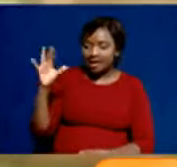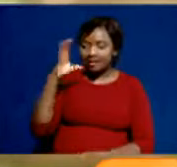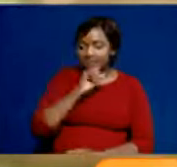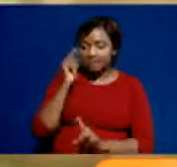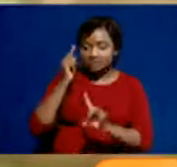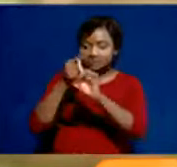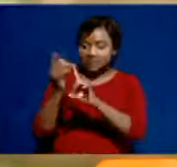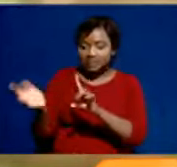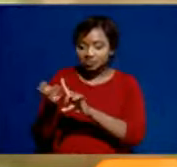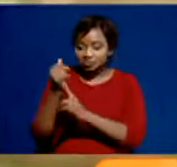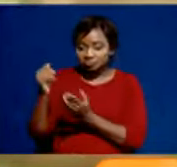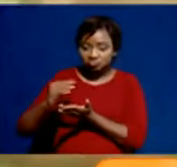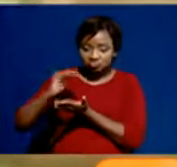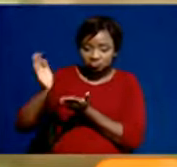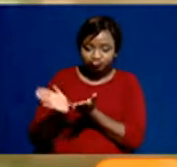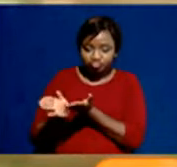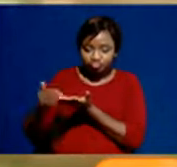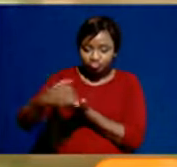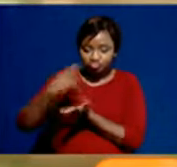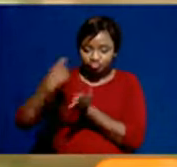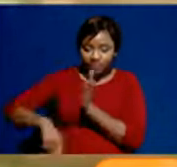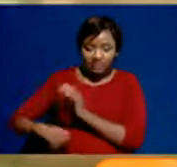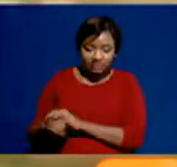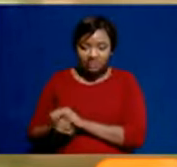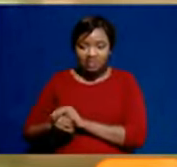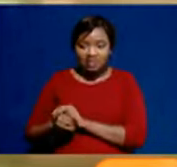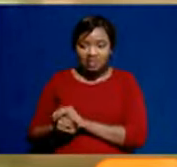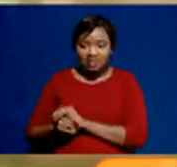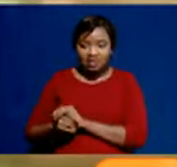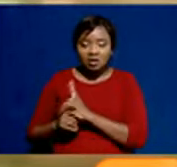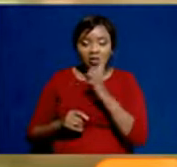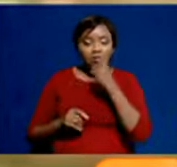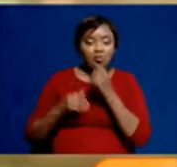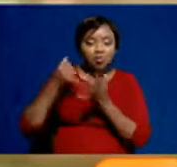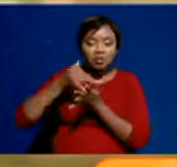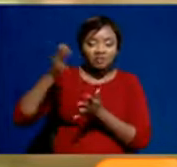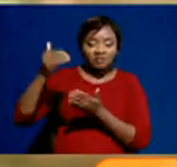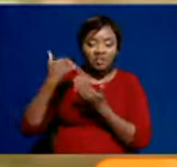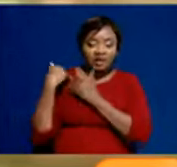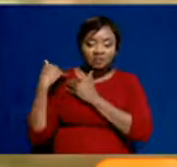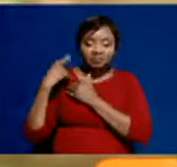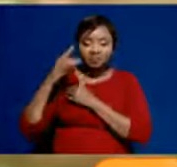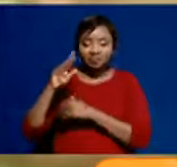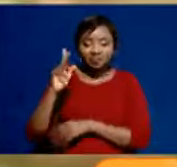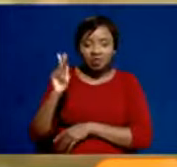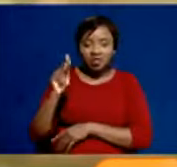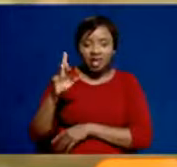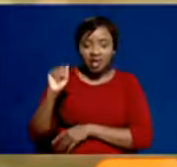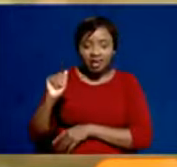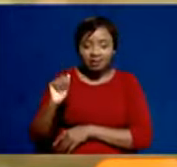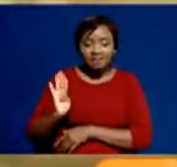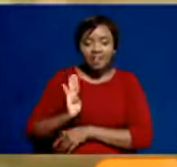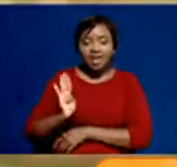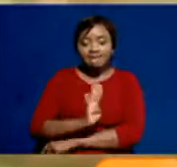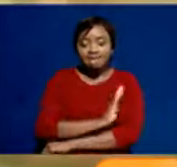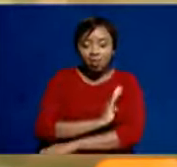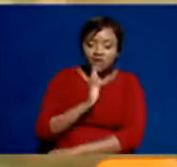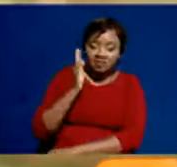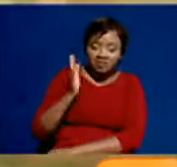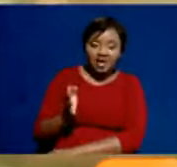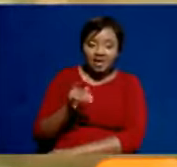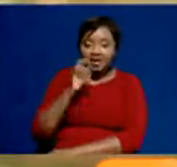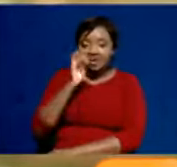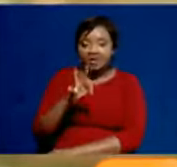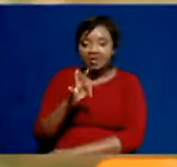you put in charge of KRA? And I'm not talking about commissioners, the board. When you put